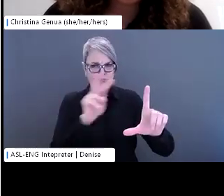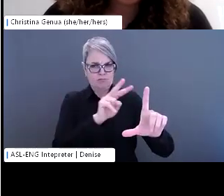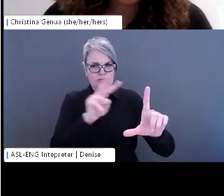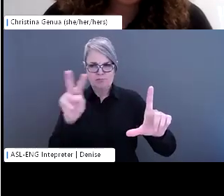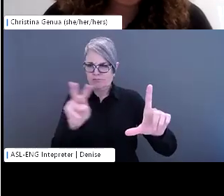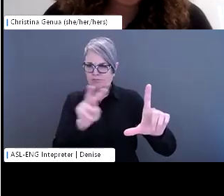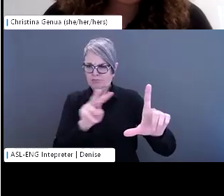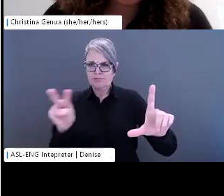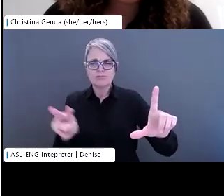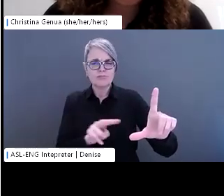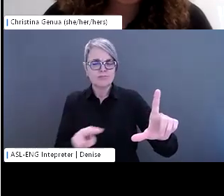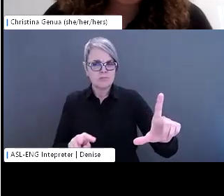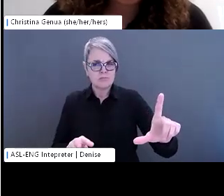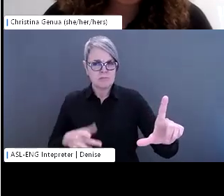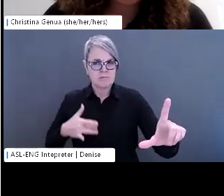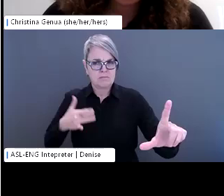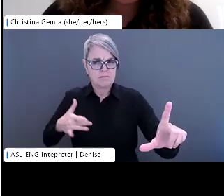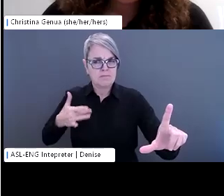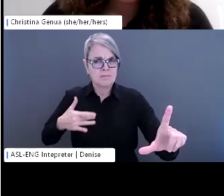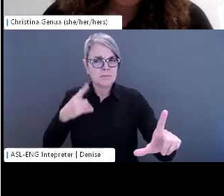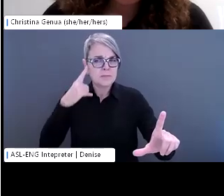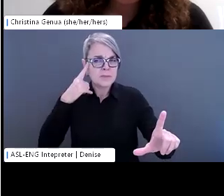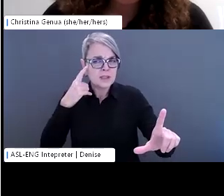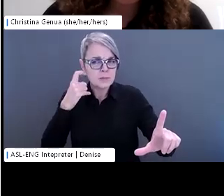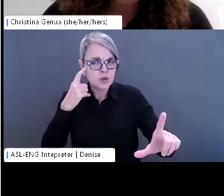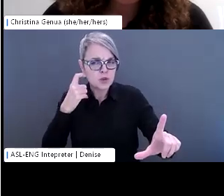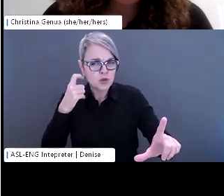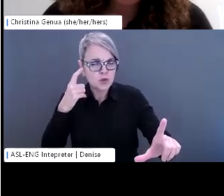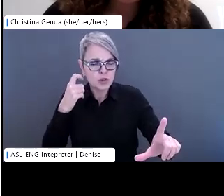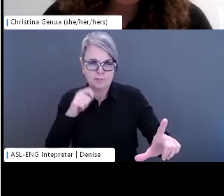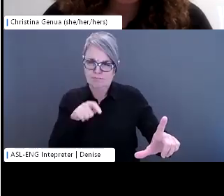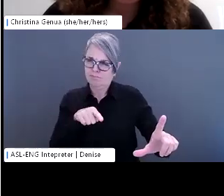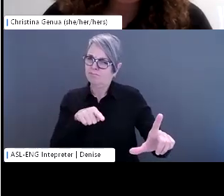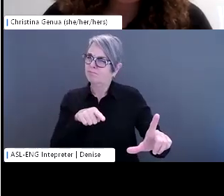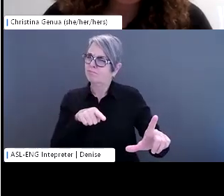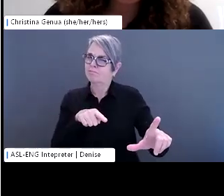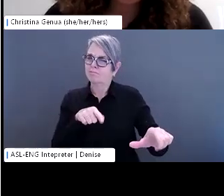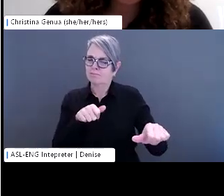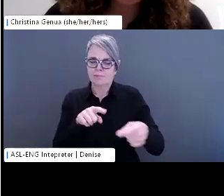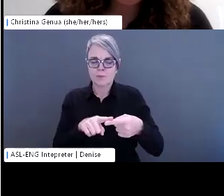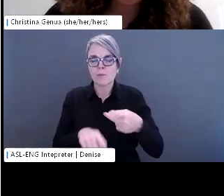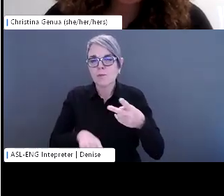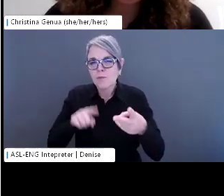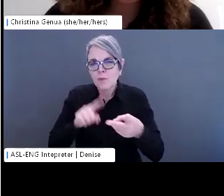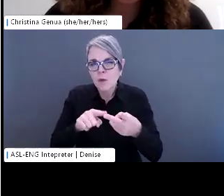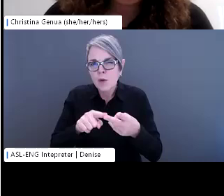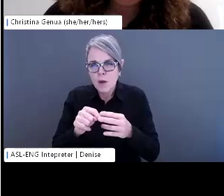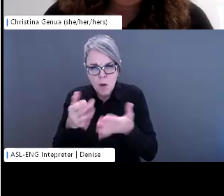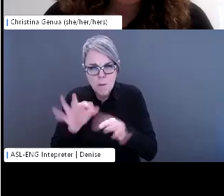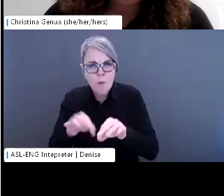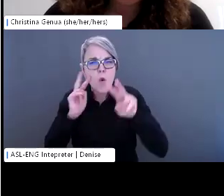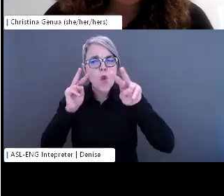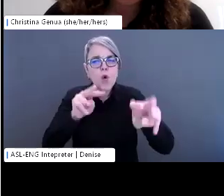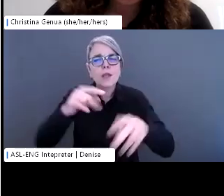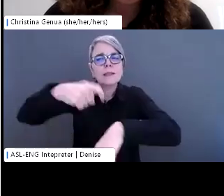suspicious, and where it's coming from. The time of day that it's being sent is also very suspicious,